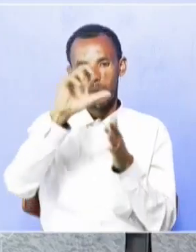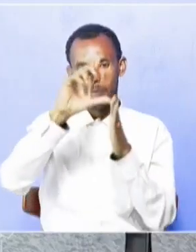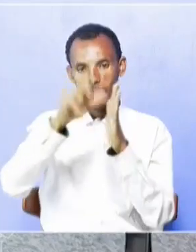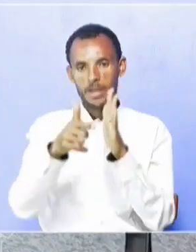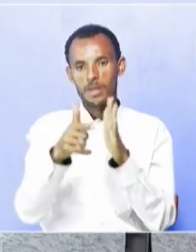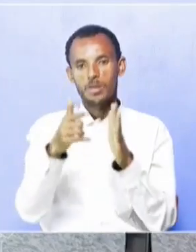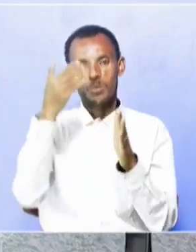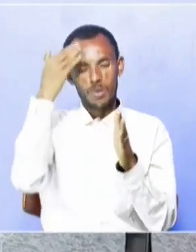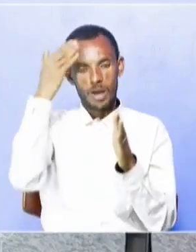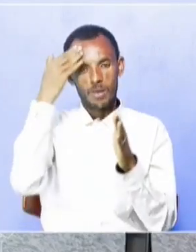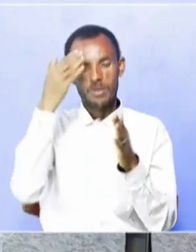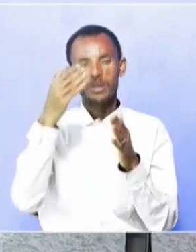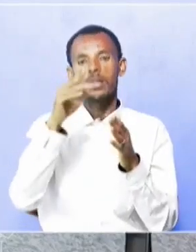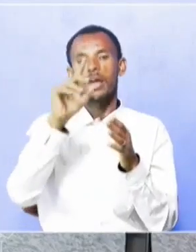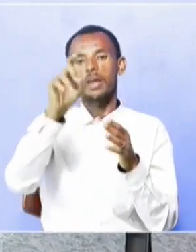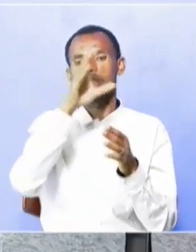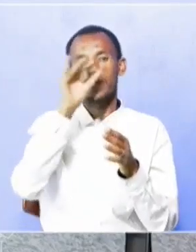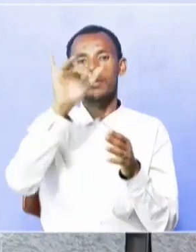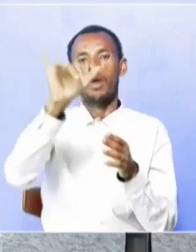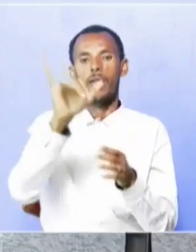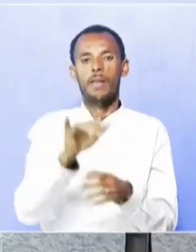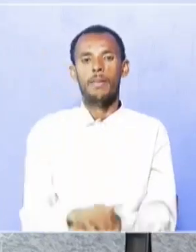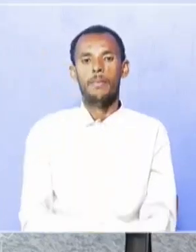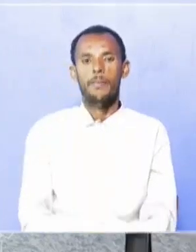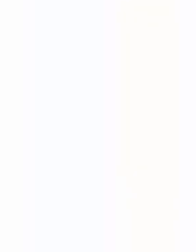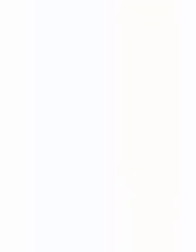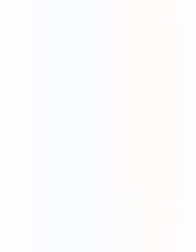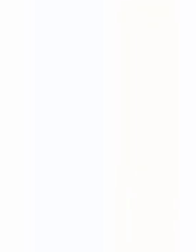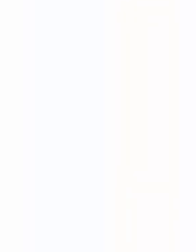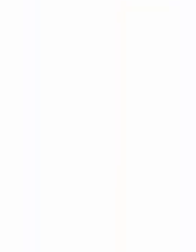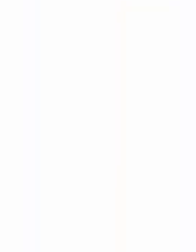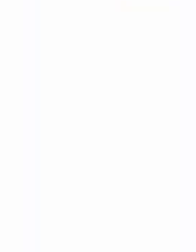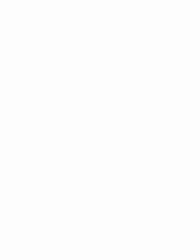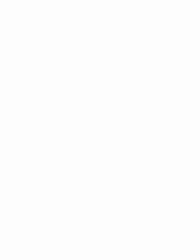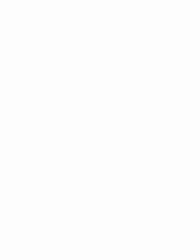the unknown variables x and y.